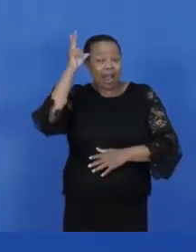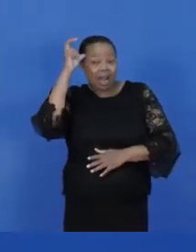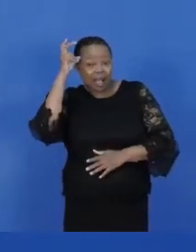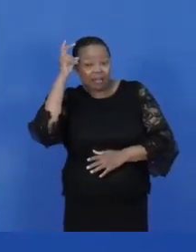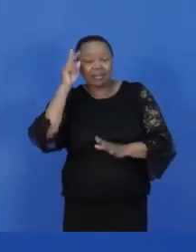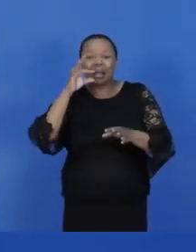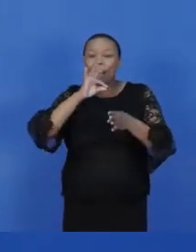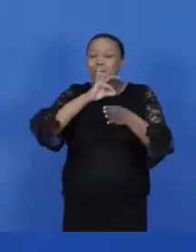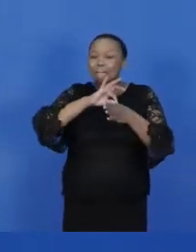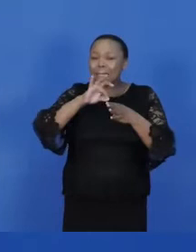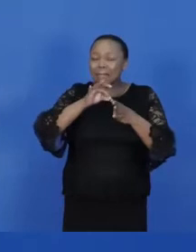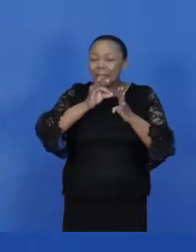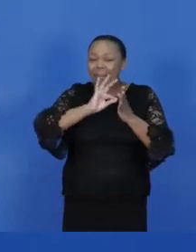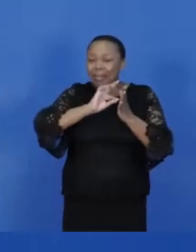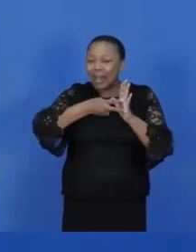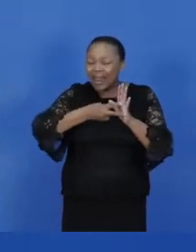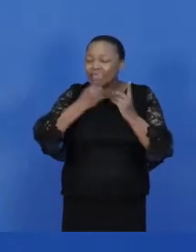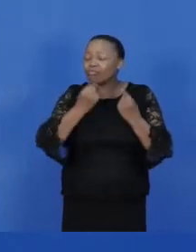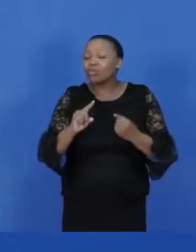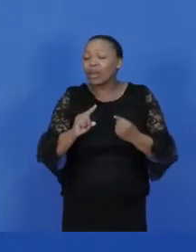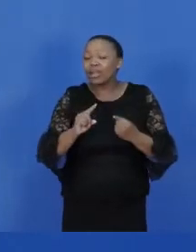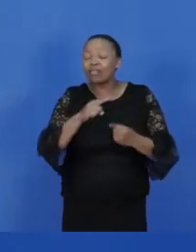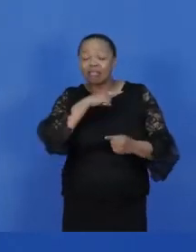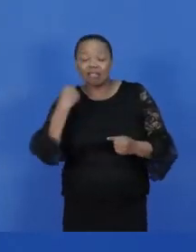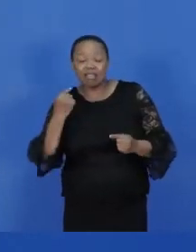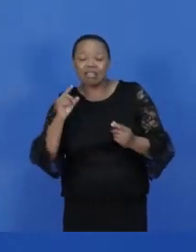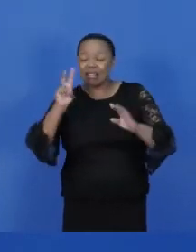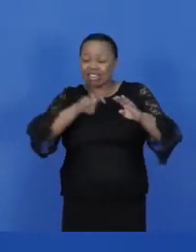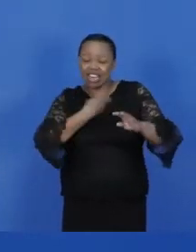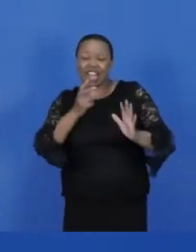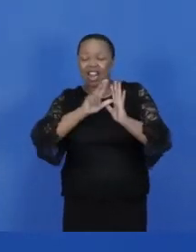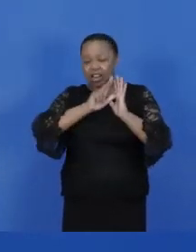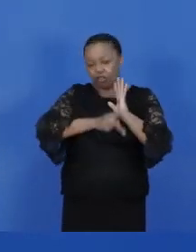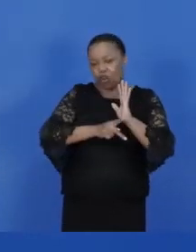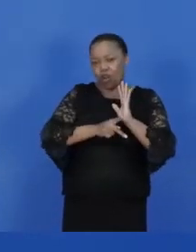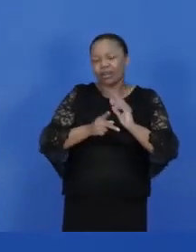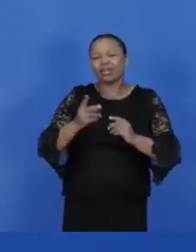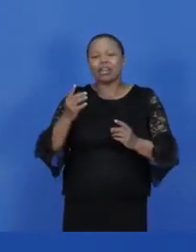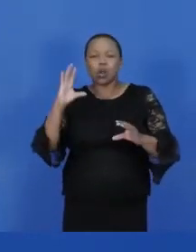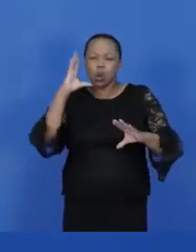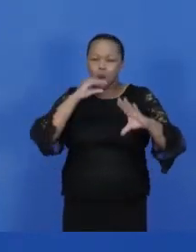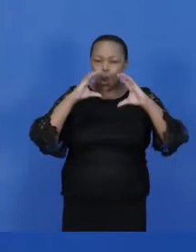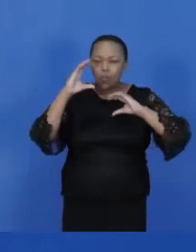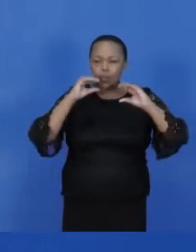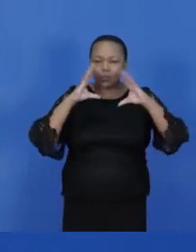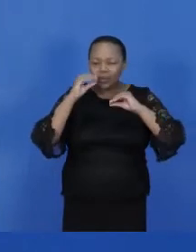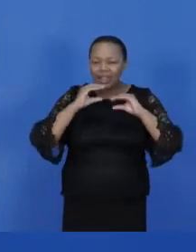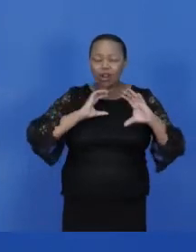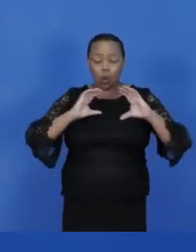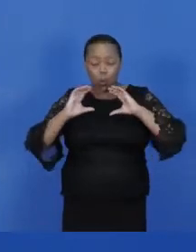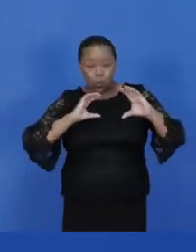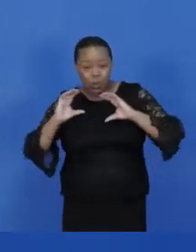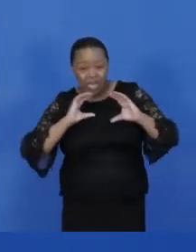and destroy. Find each other in that marriage. No, talk to each other, communicate, find out what is the problem